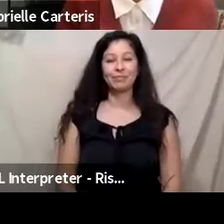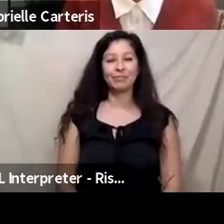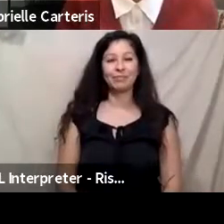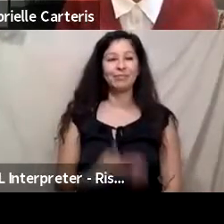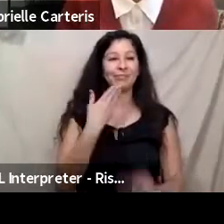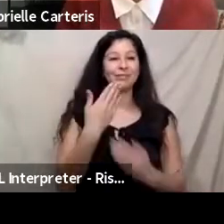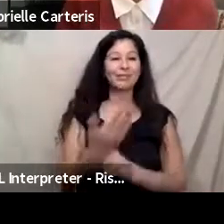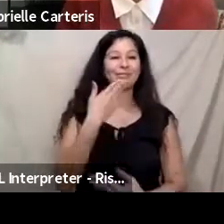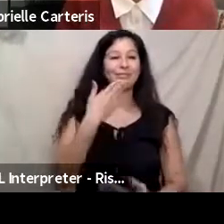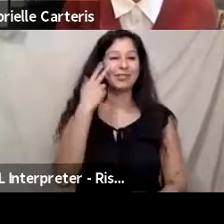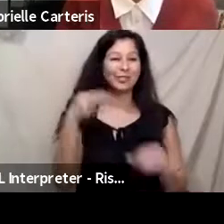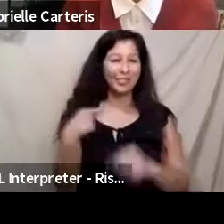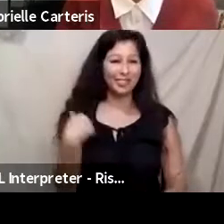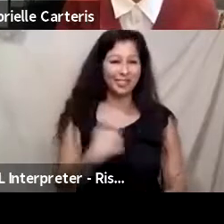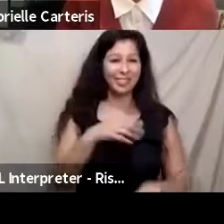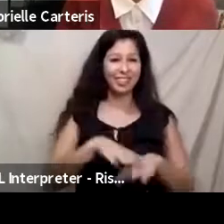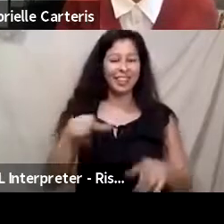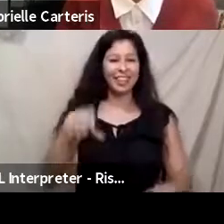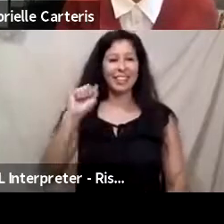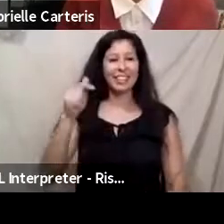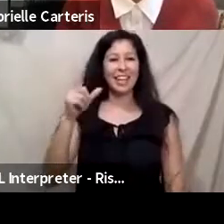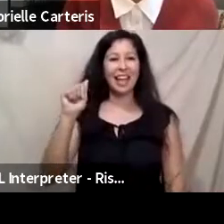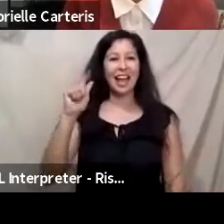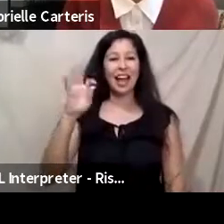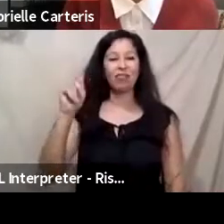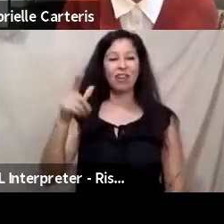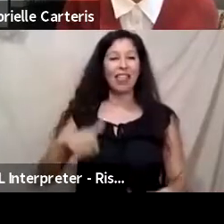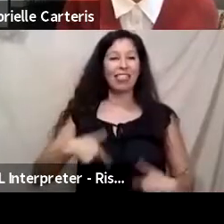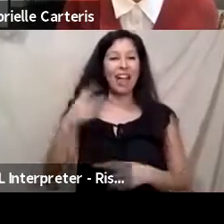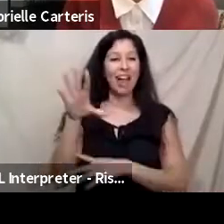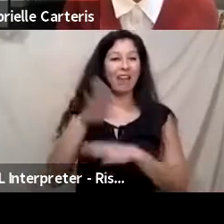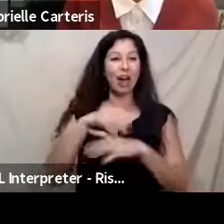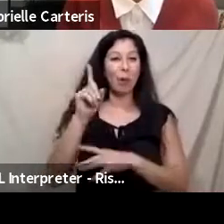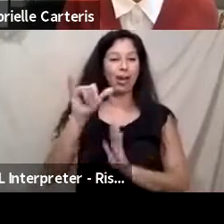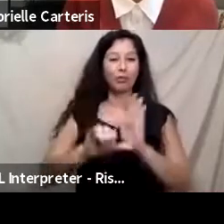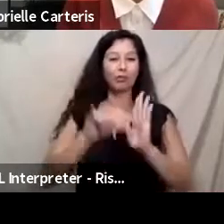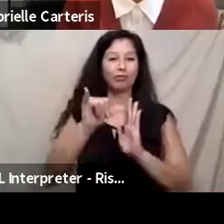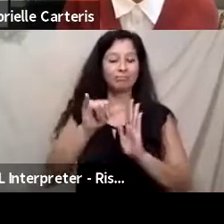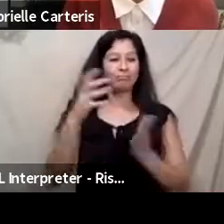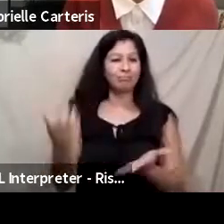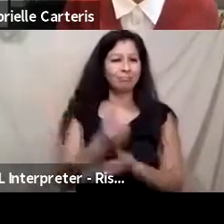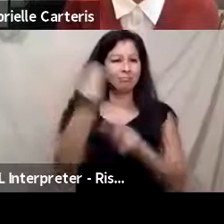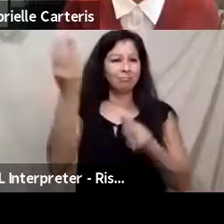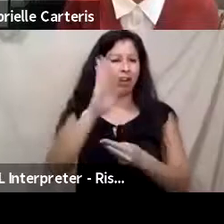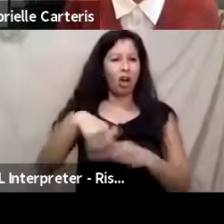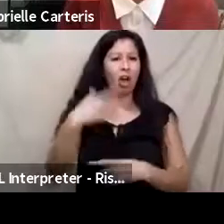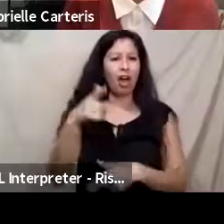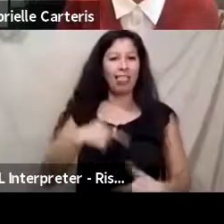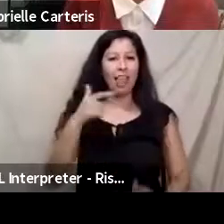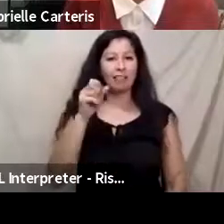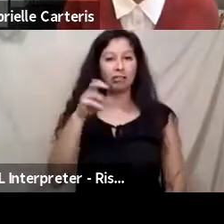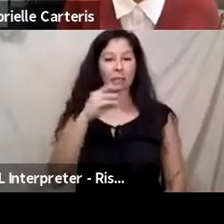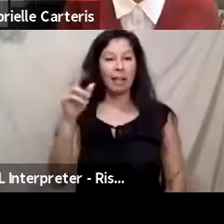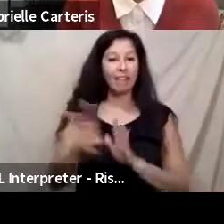Good morning. Thank you for joining us on this SAG-AFTRA live stream on YouTube. To stay informed about all of our live stream and video events,